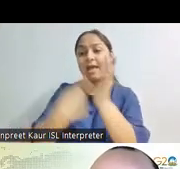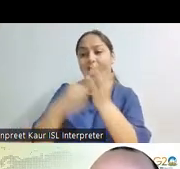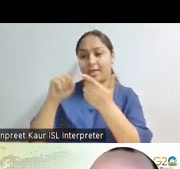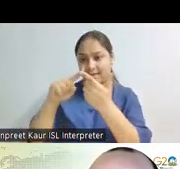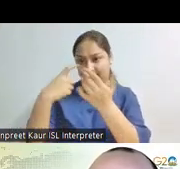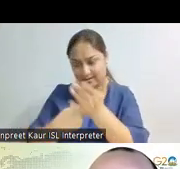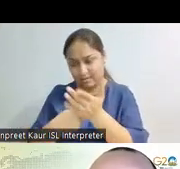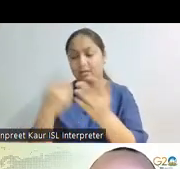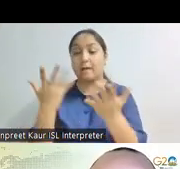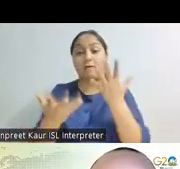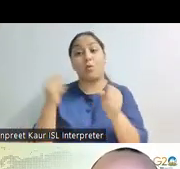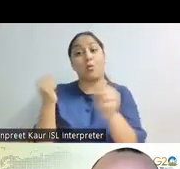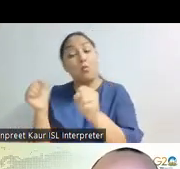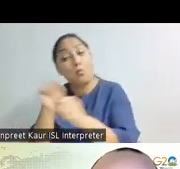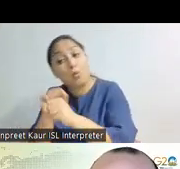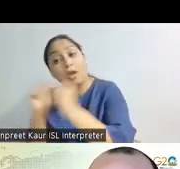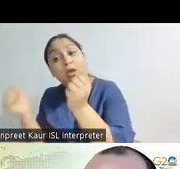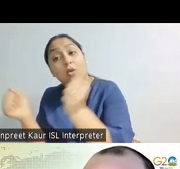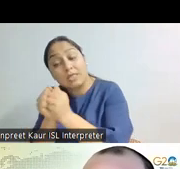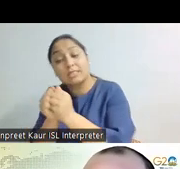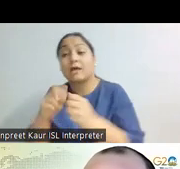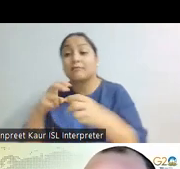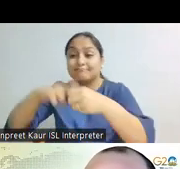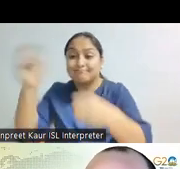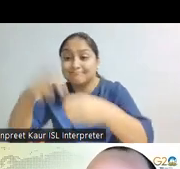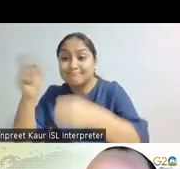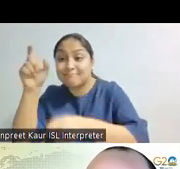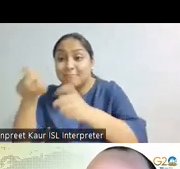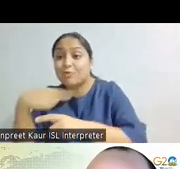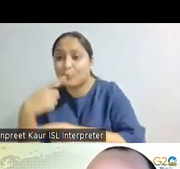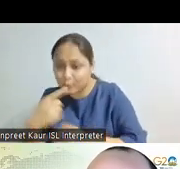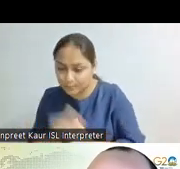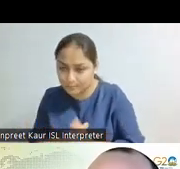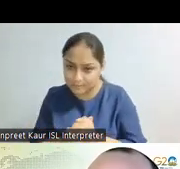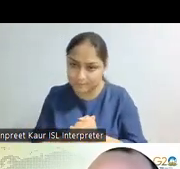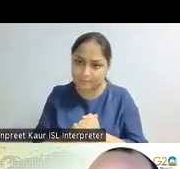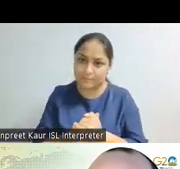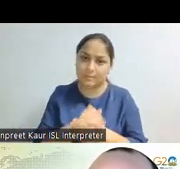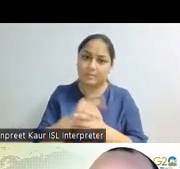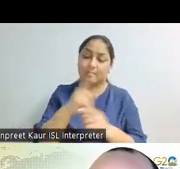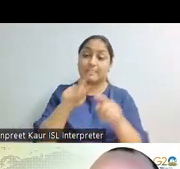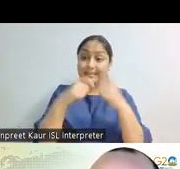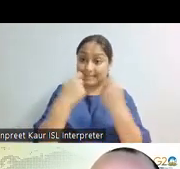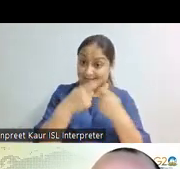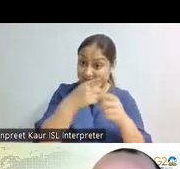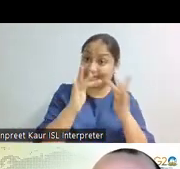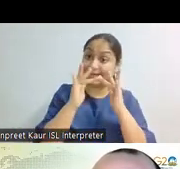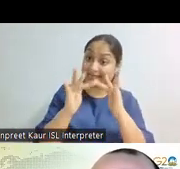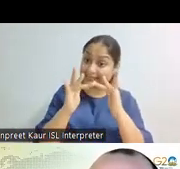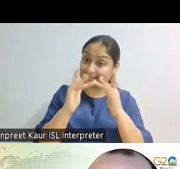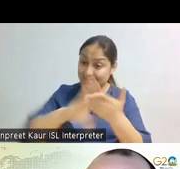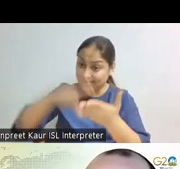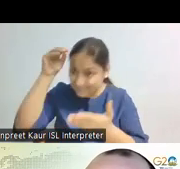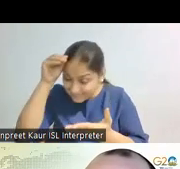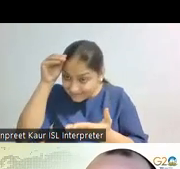with dropouts or potentially vulnerable students. Under the theme of supporting digital learning, literacy,